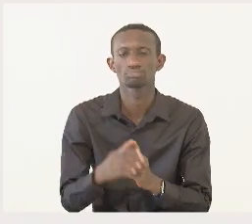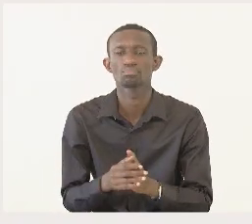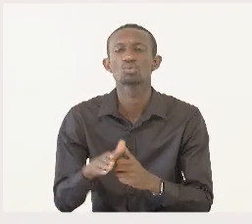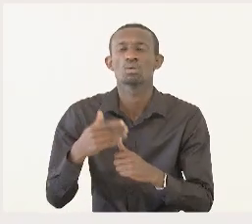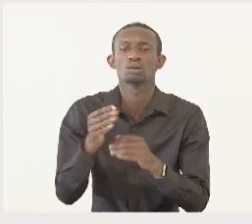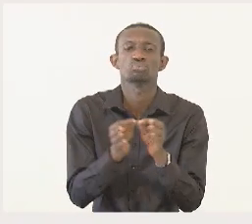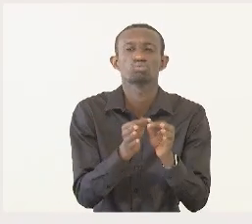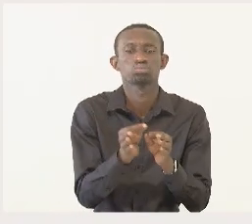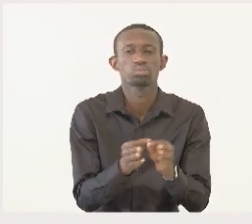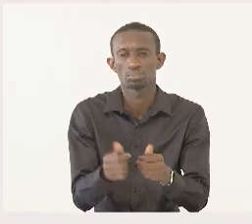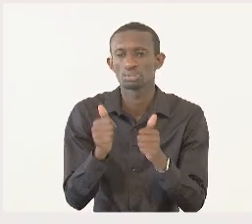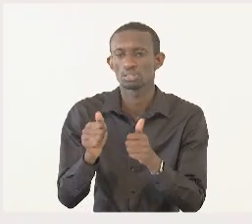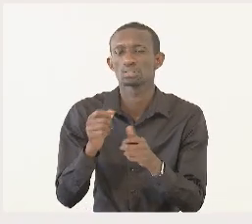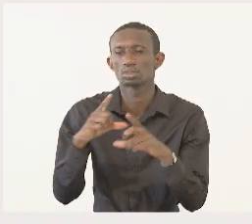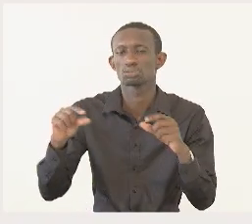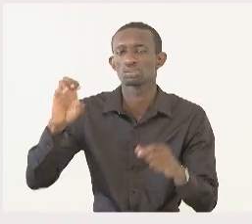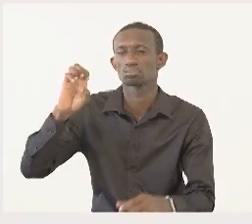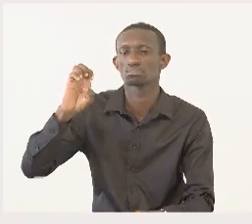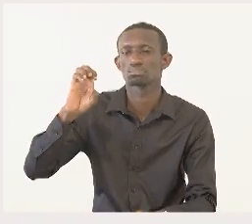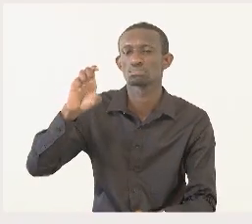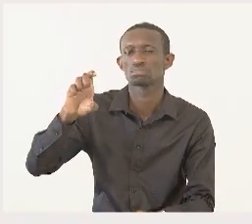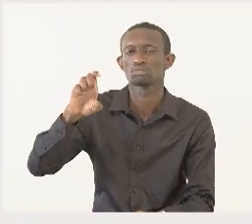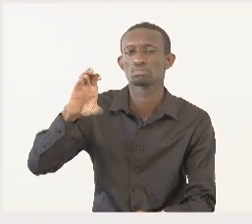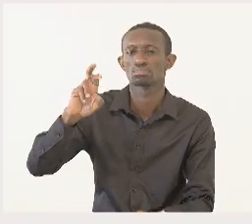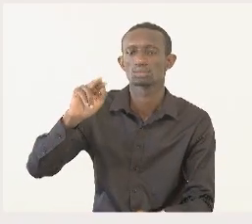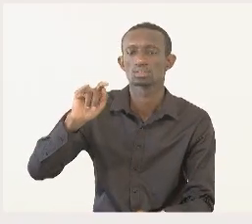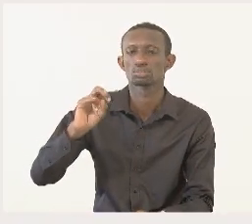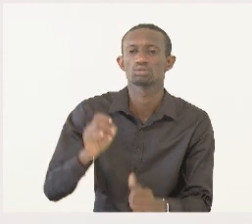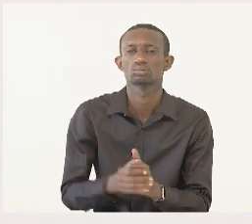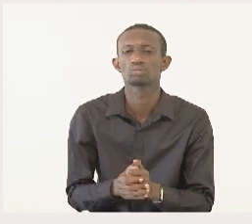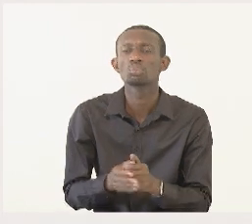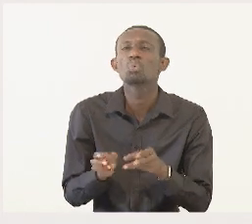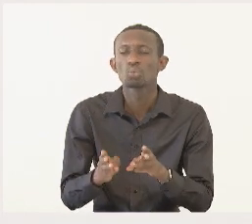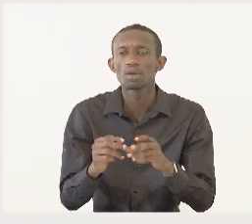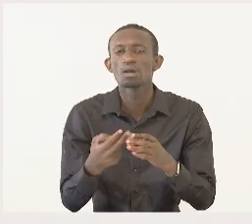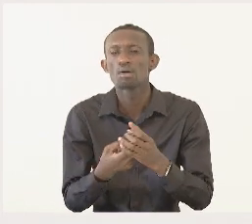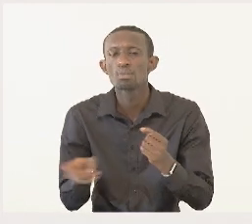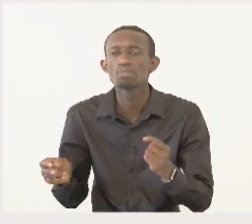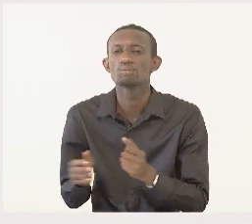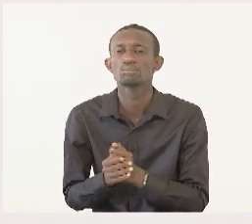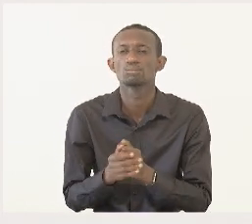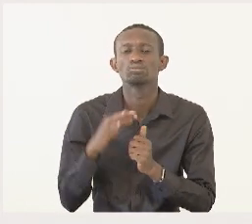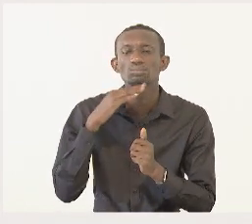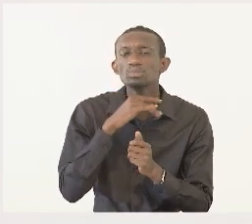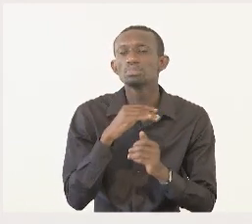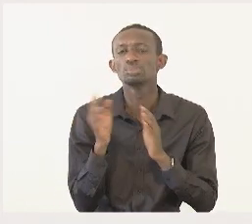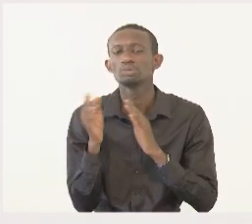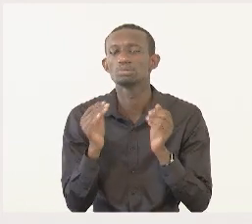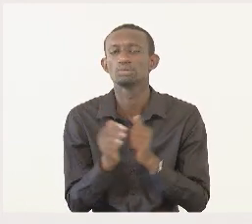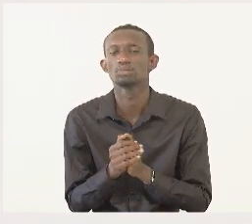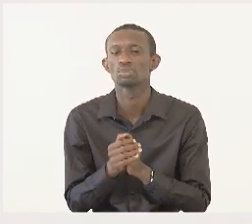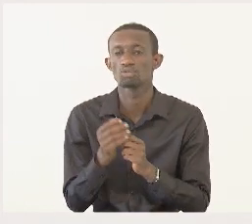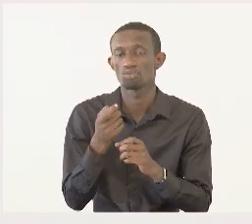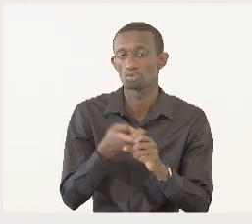define excretion as the process by which an organism removes the waste product of metabolisms from